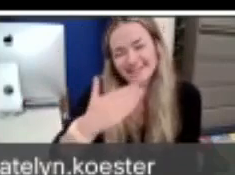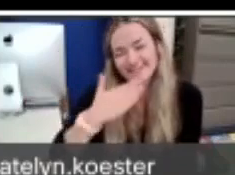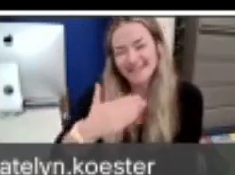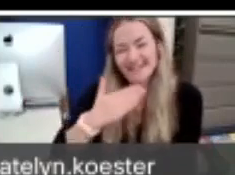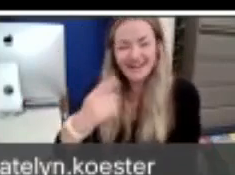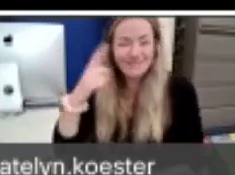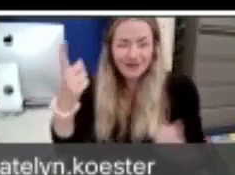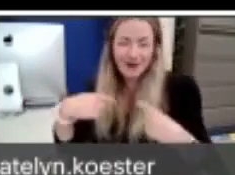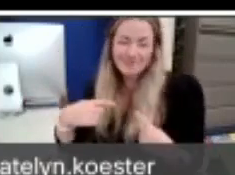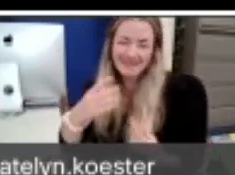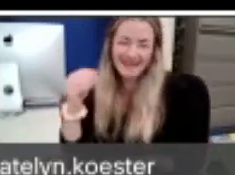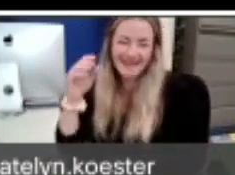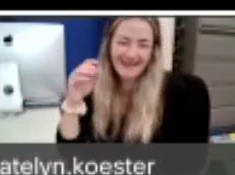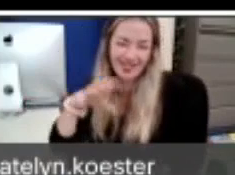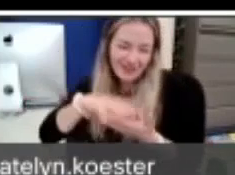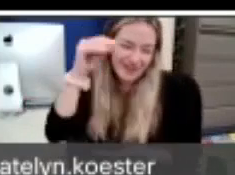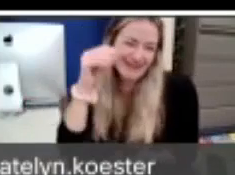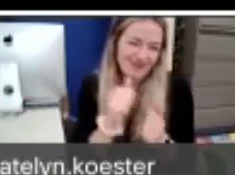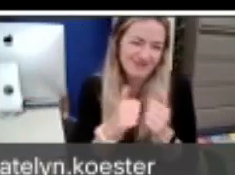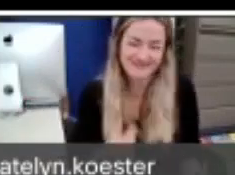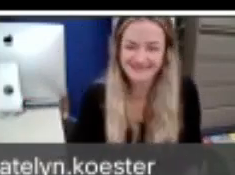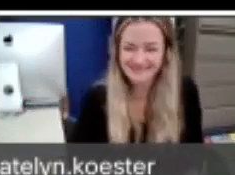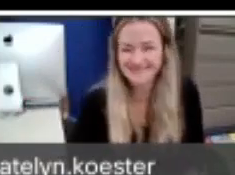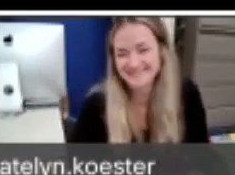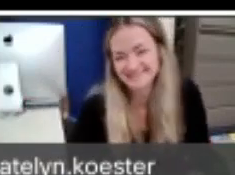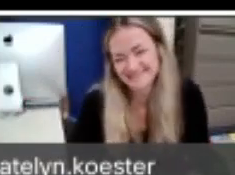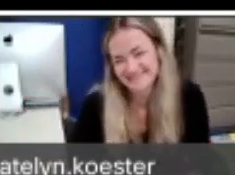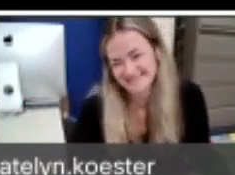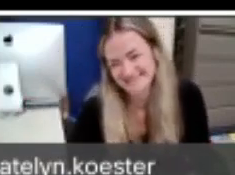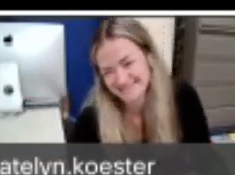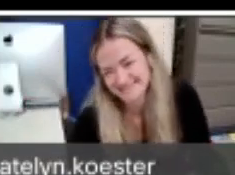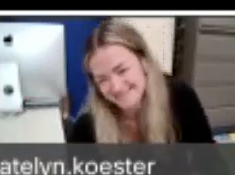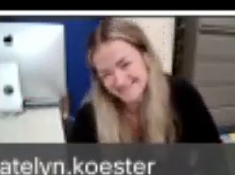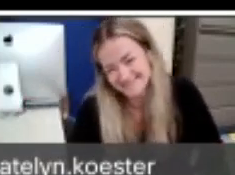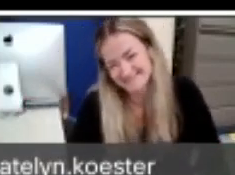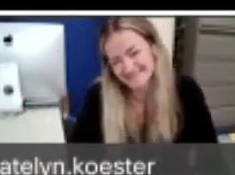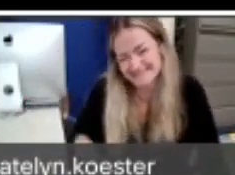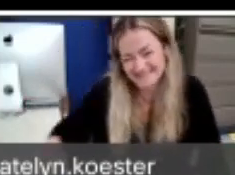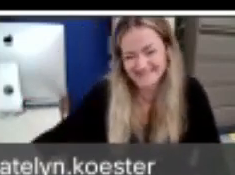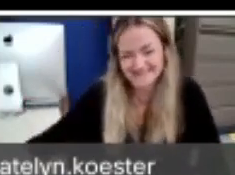Thank you. Thank you so much for coming and learning with me.